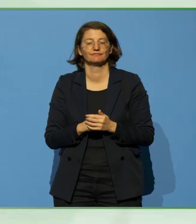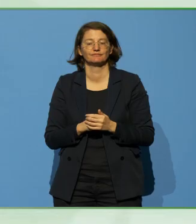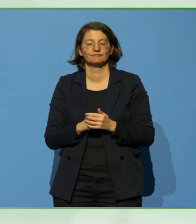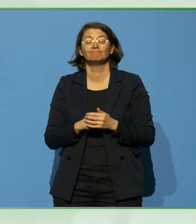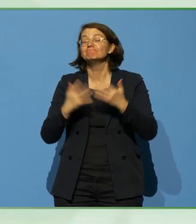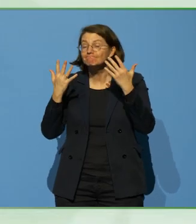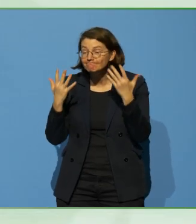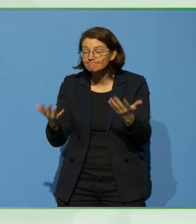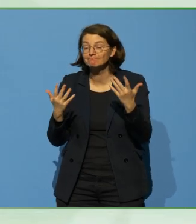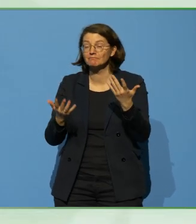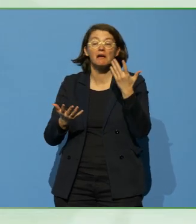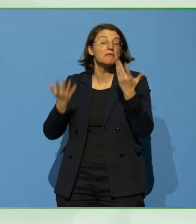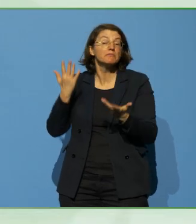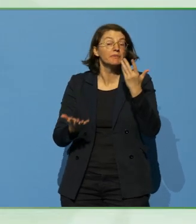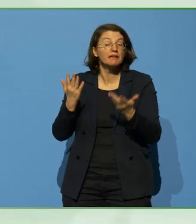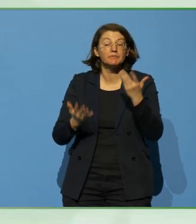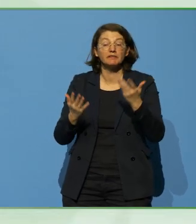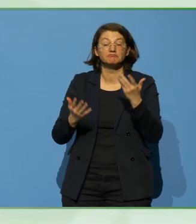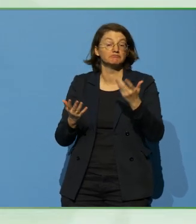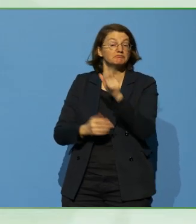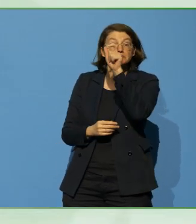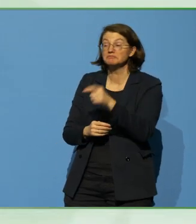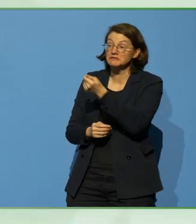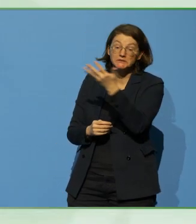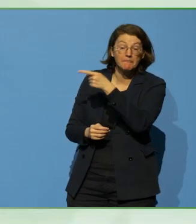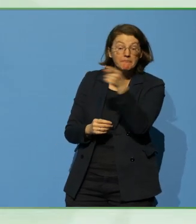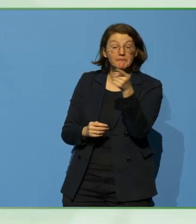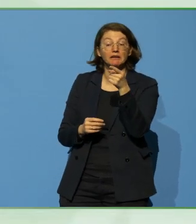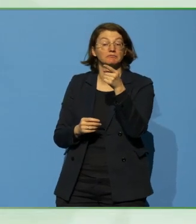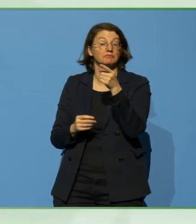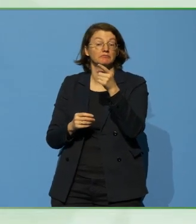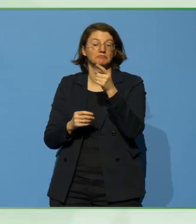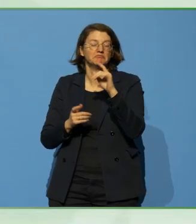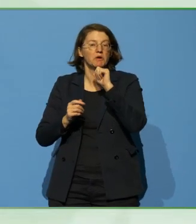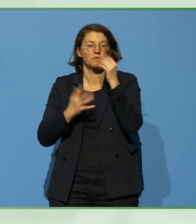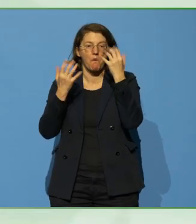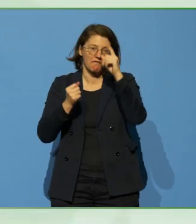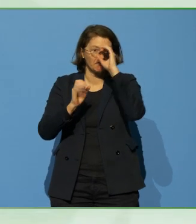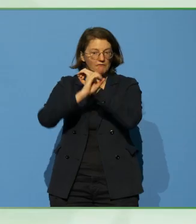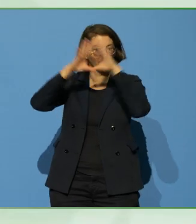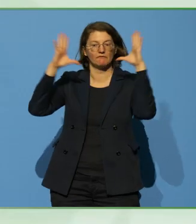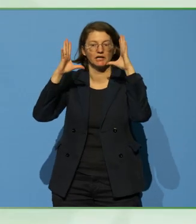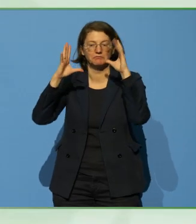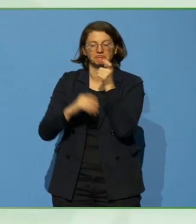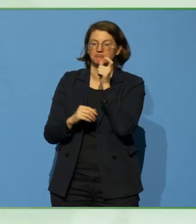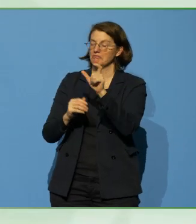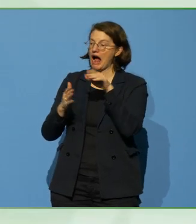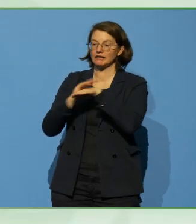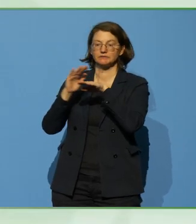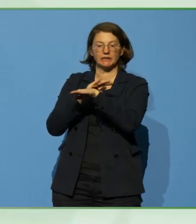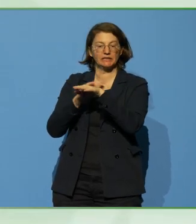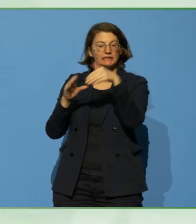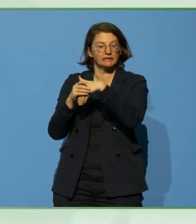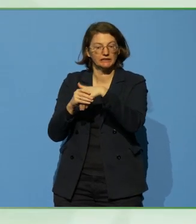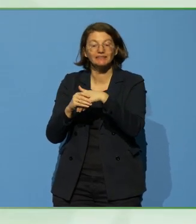communication. We also need to look beyond the standards, and we need to look into specific